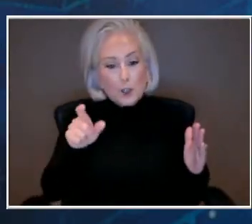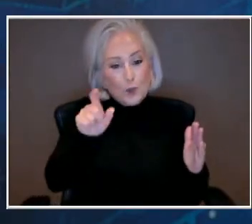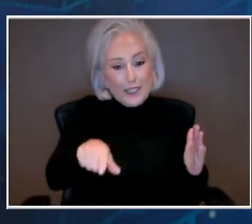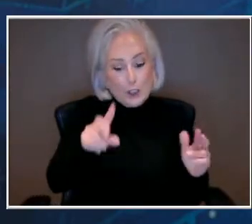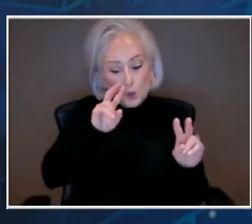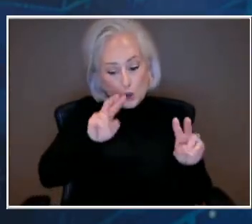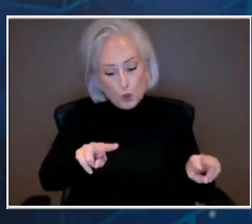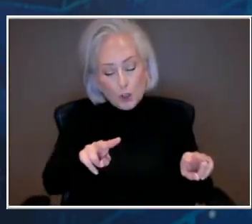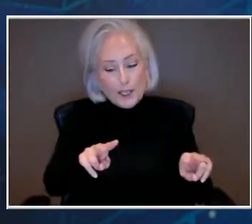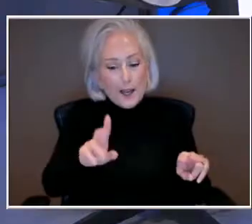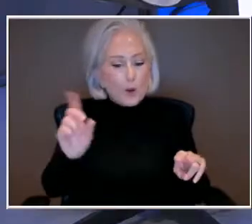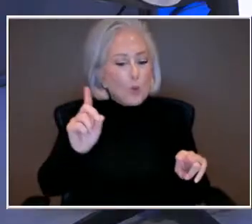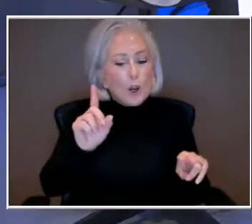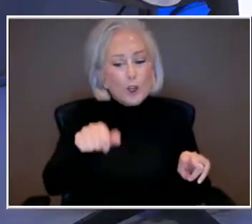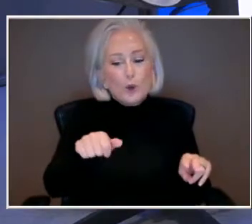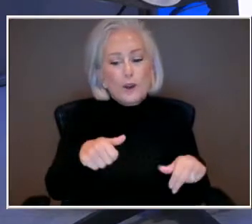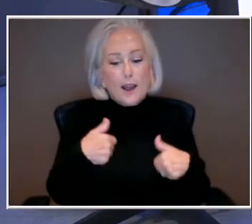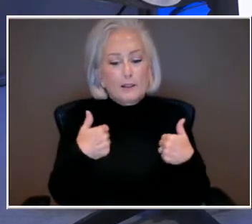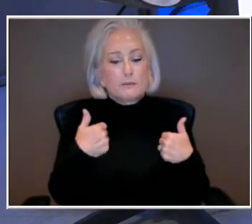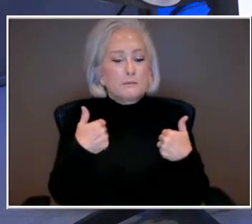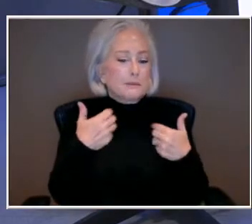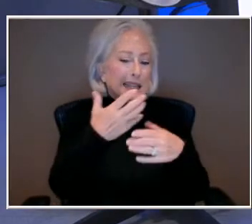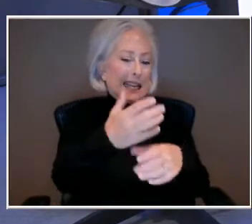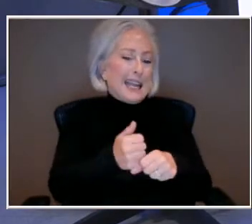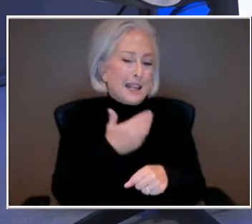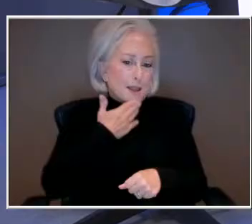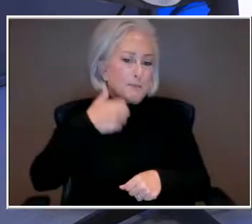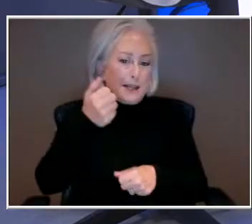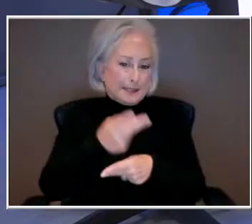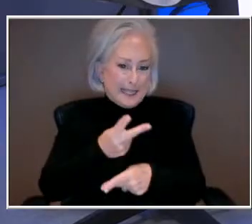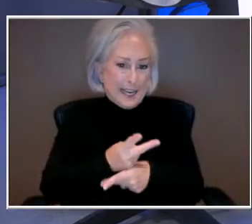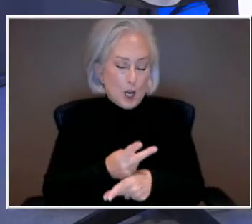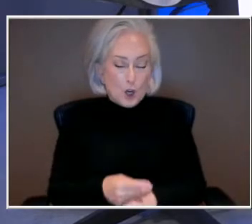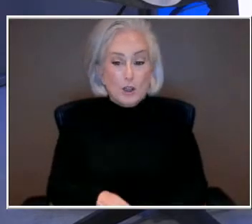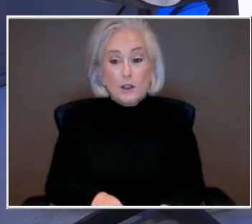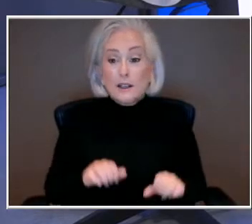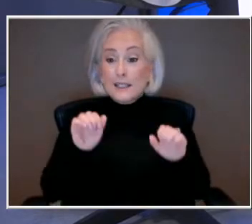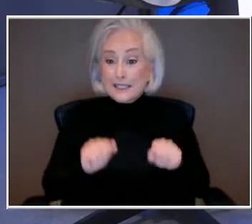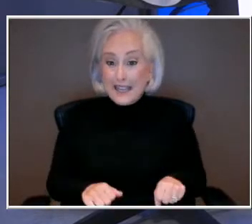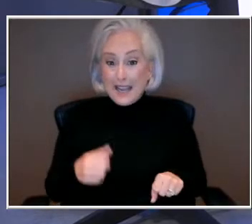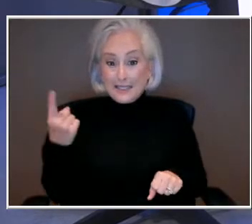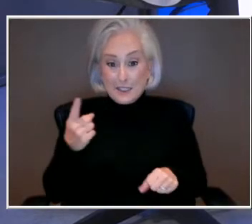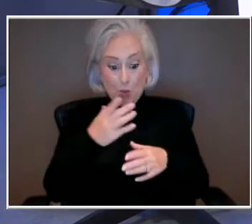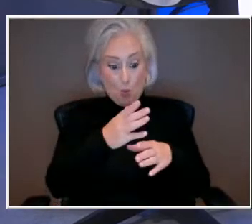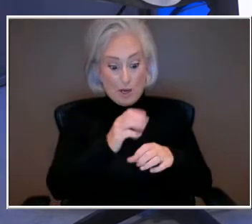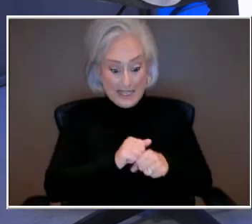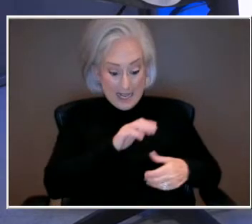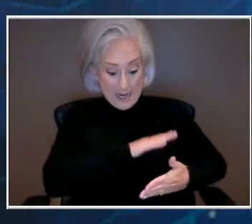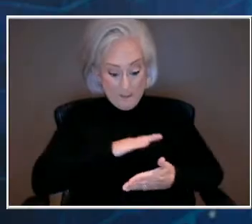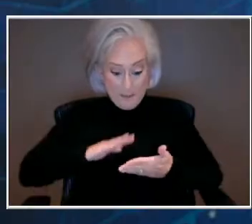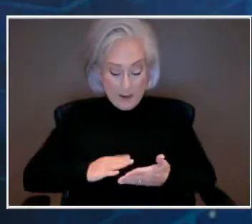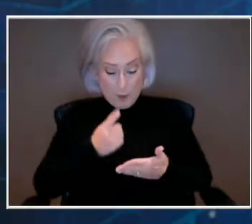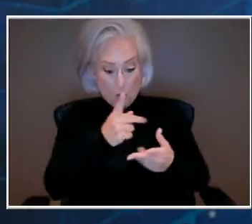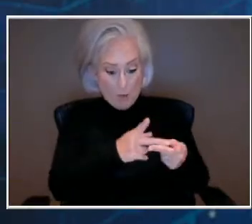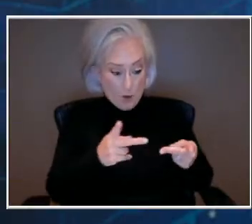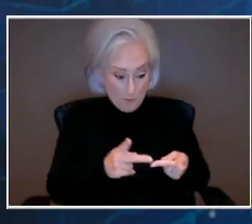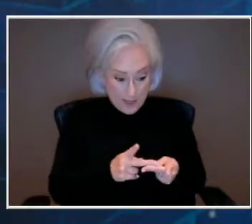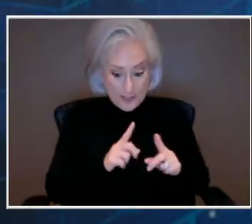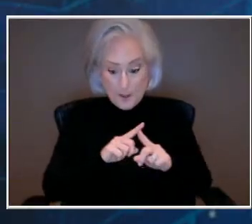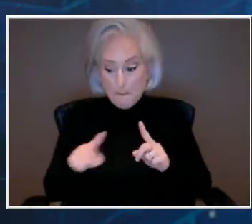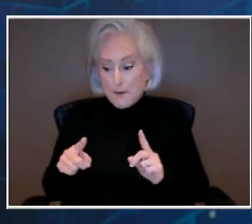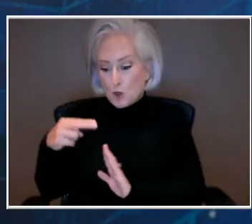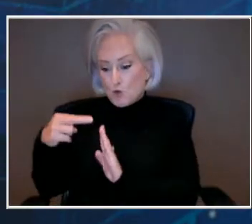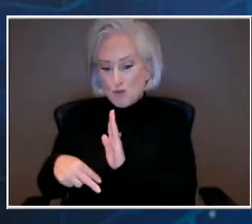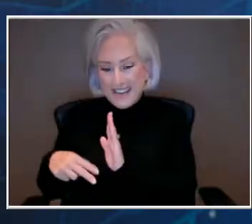best. Could somebody get a mammogram one place and have it read somewhere else? You can have, so if you have a